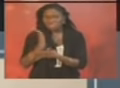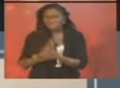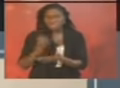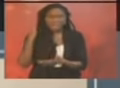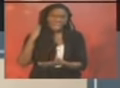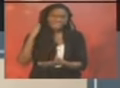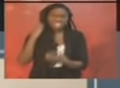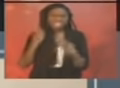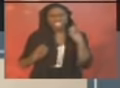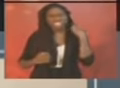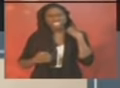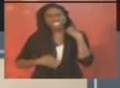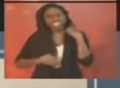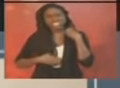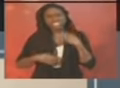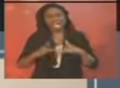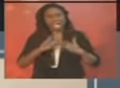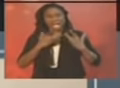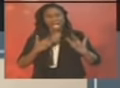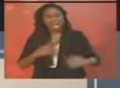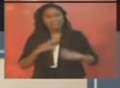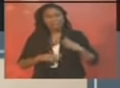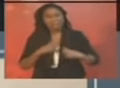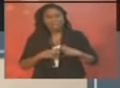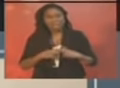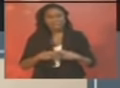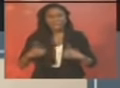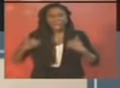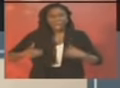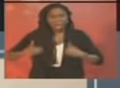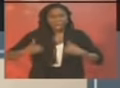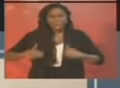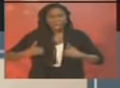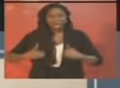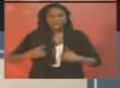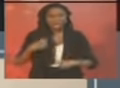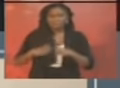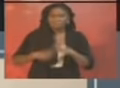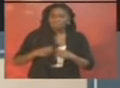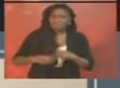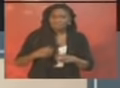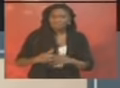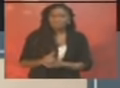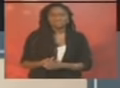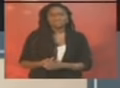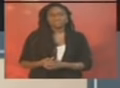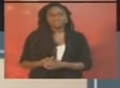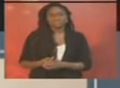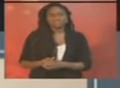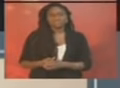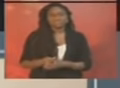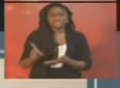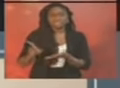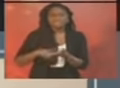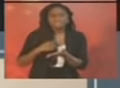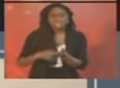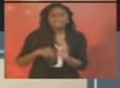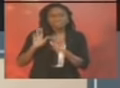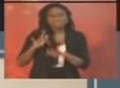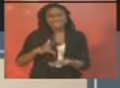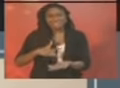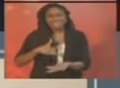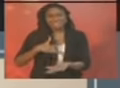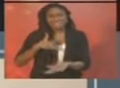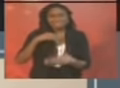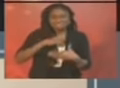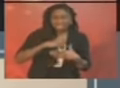heart issues, lung issues, but more significantly, they have things where they're lethargic, they're still having fatigue, they